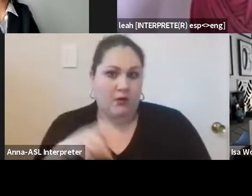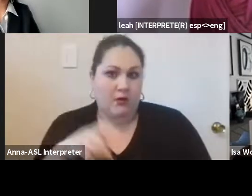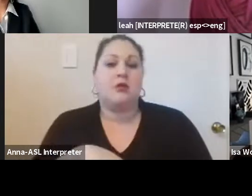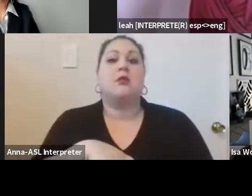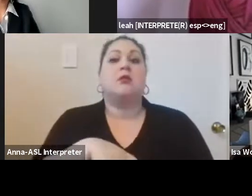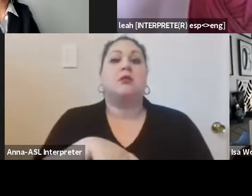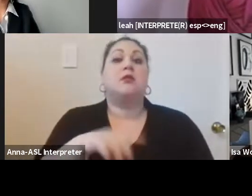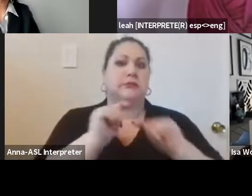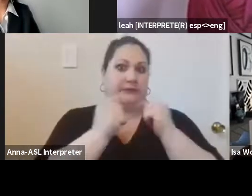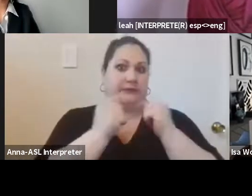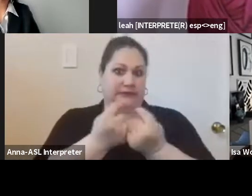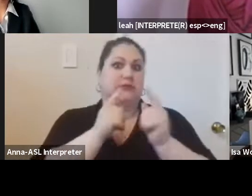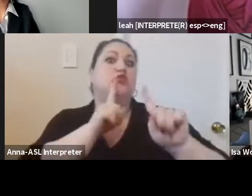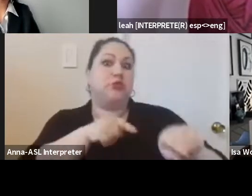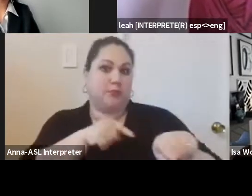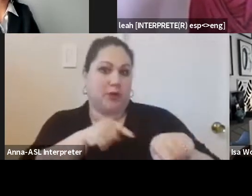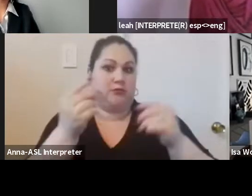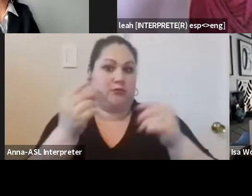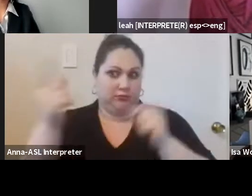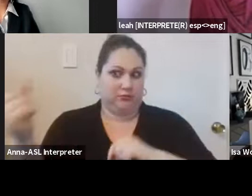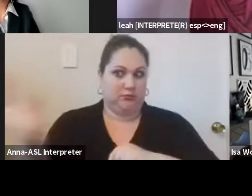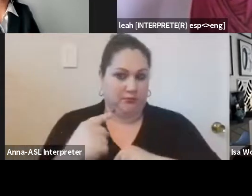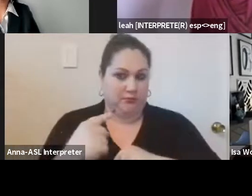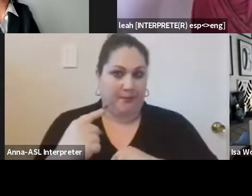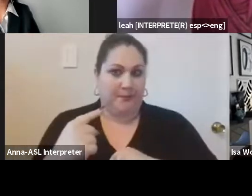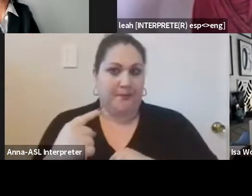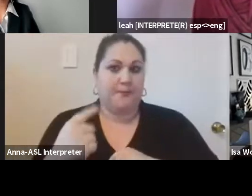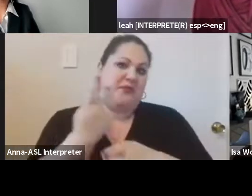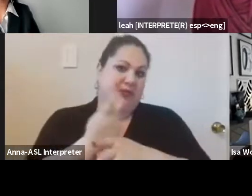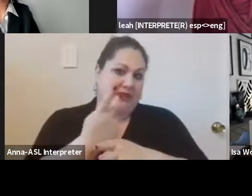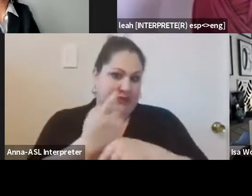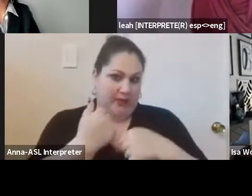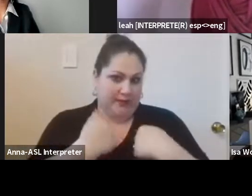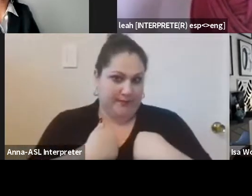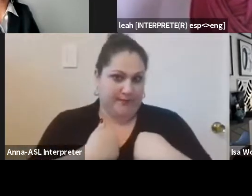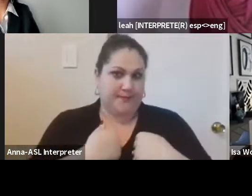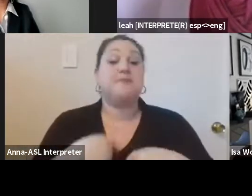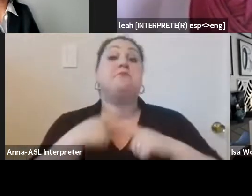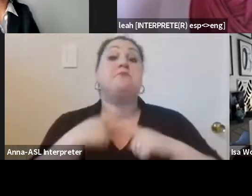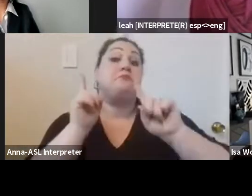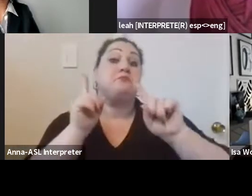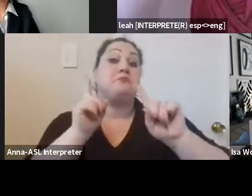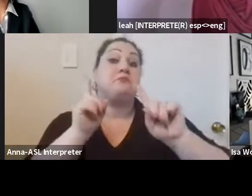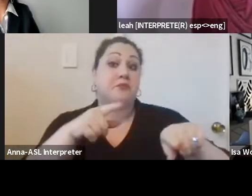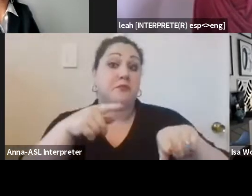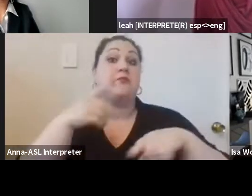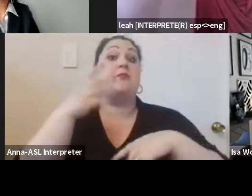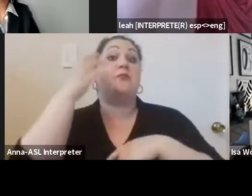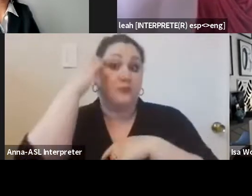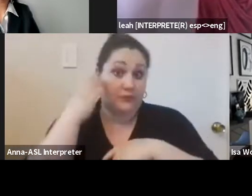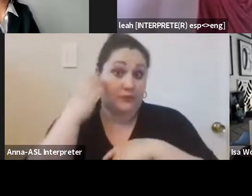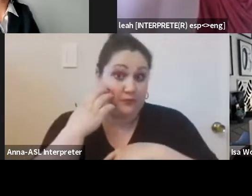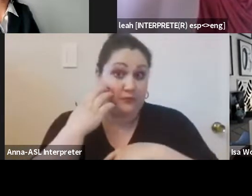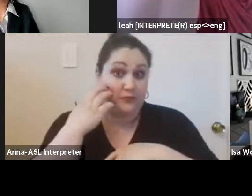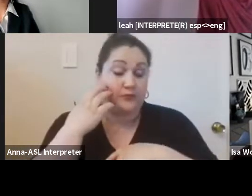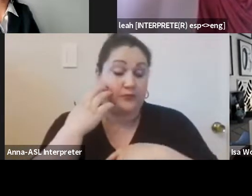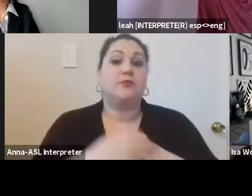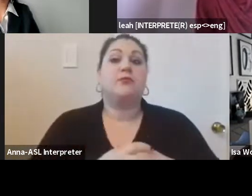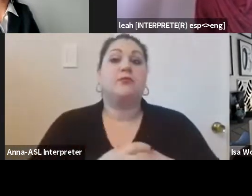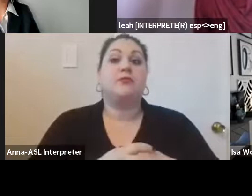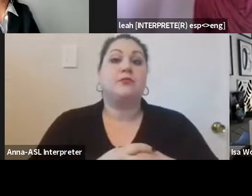team responded to take care of me. I went into a hospital for the treatment